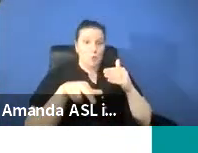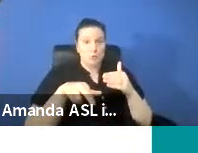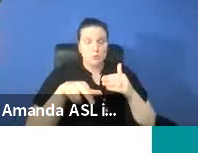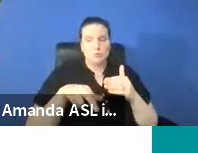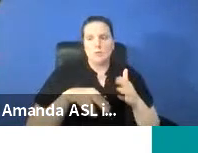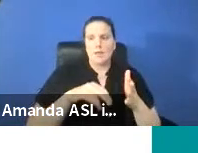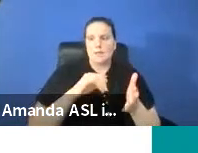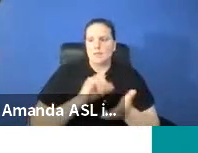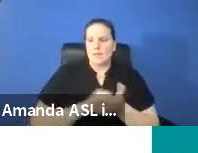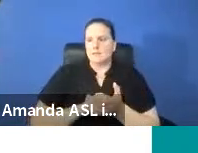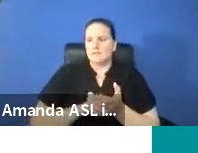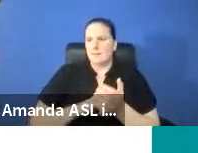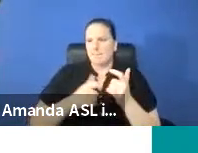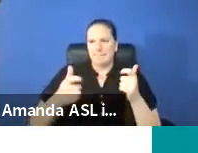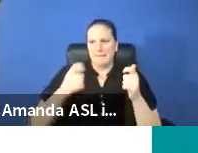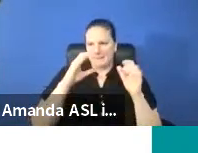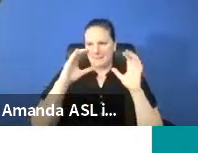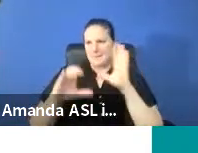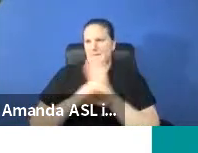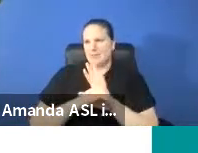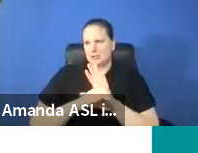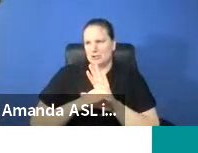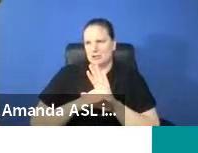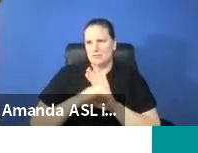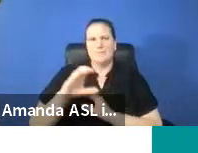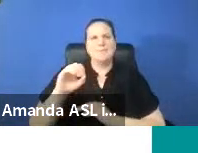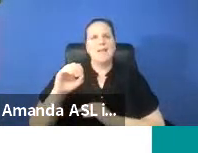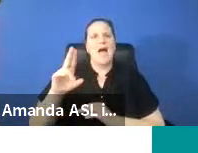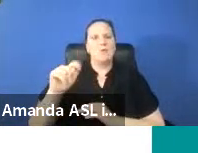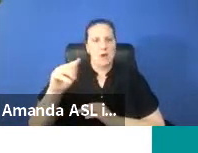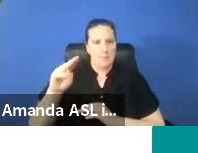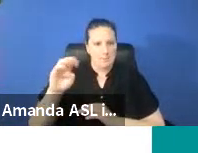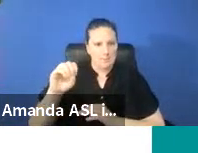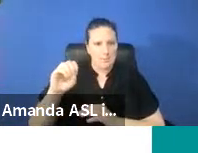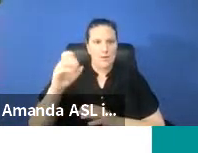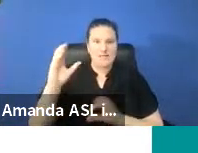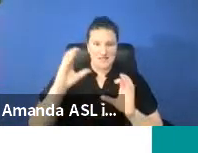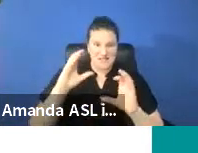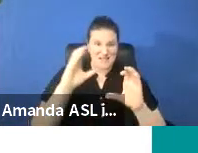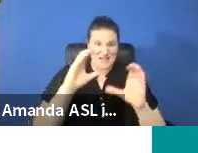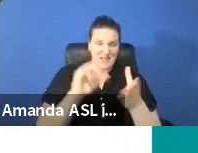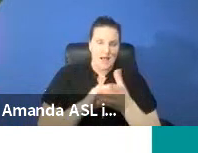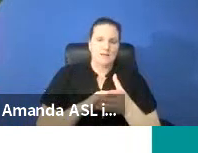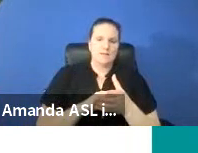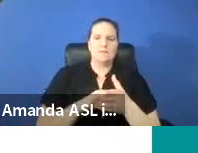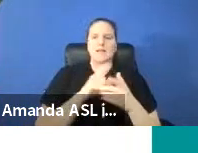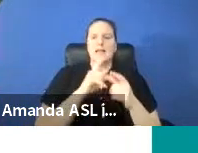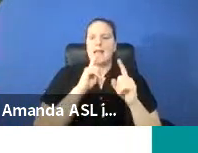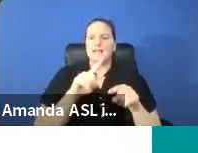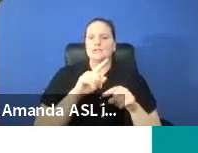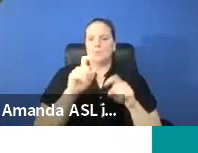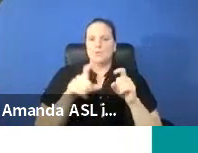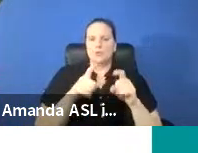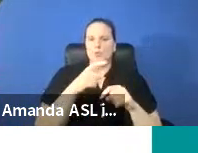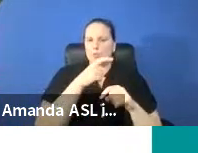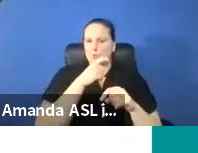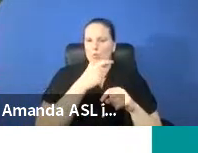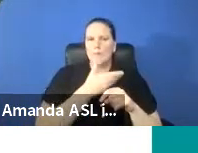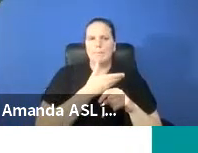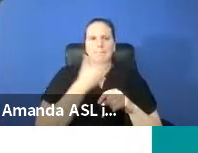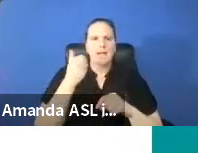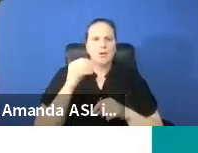that is the big picture objective or the outcomes that we're seeking, and really answering the question, who will be better